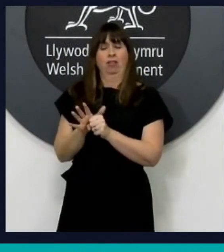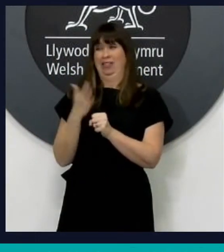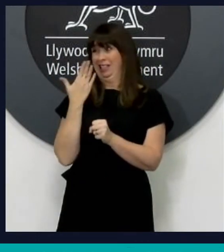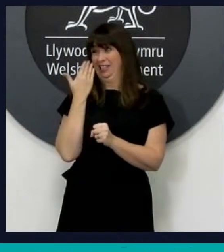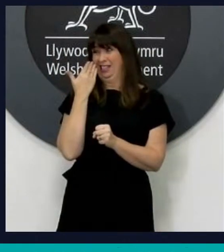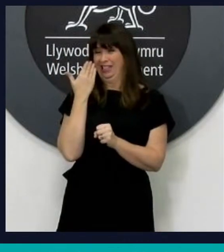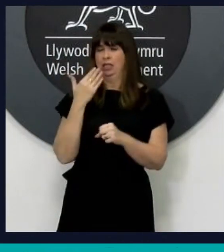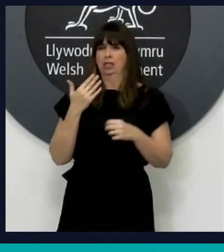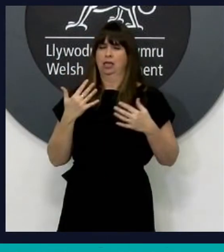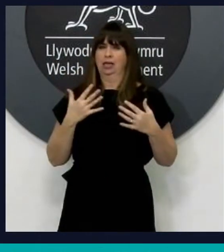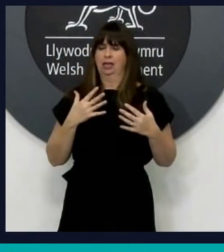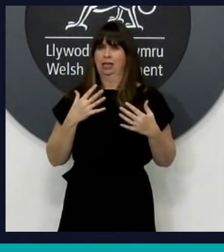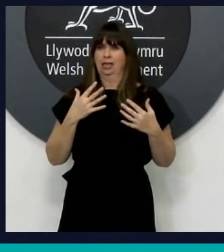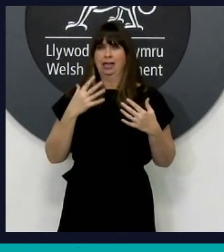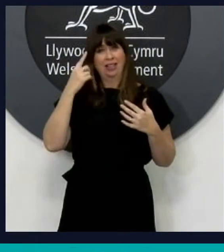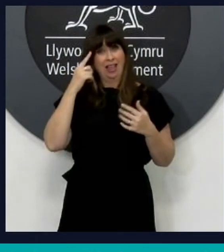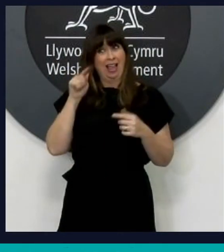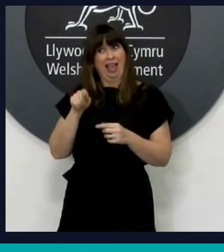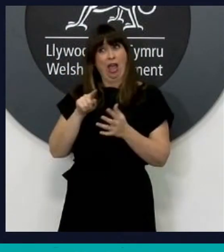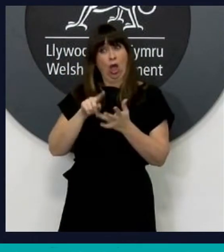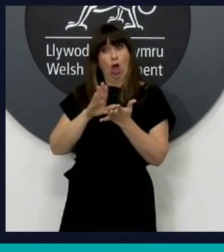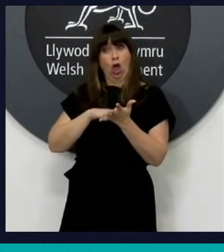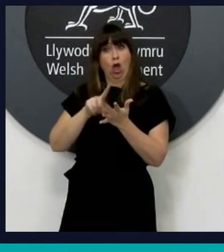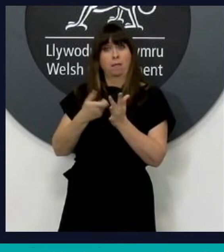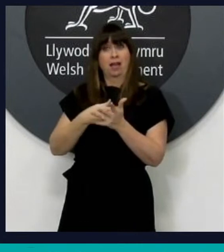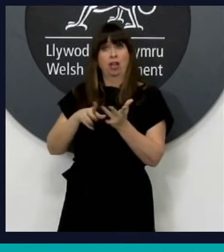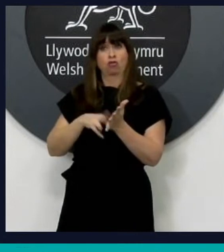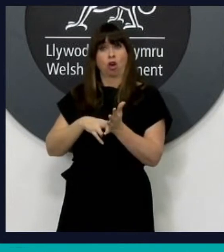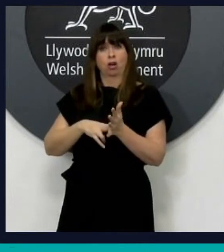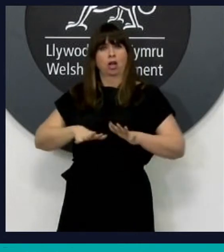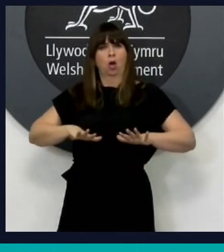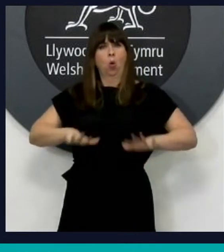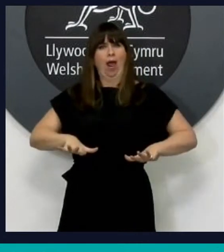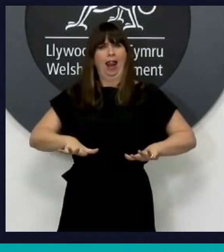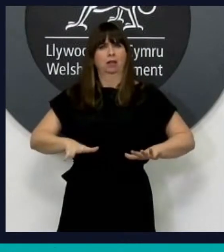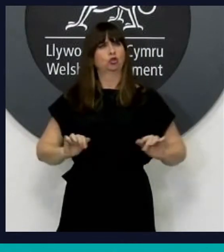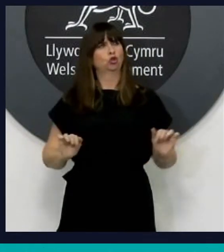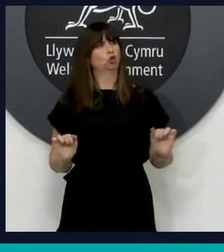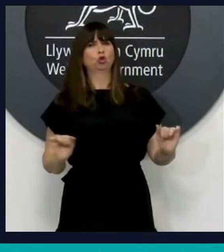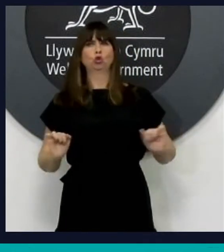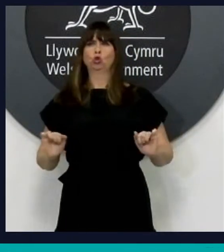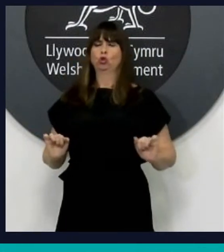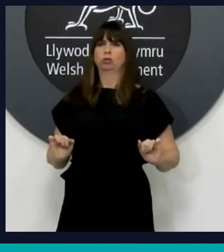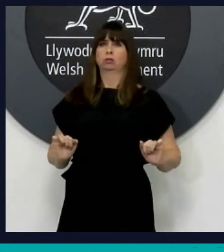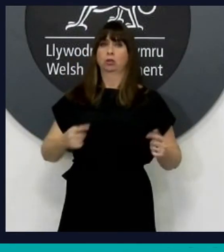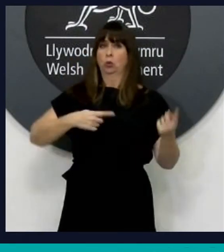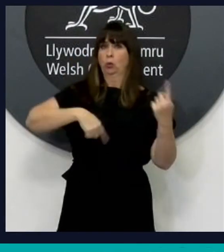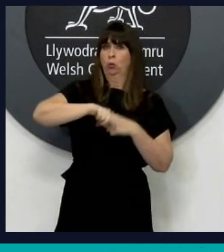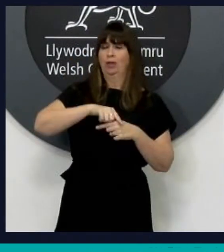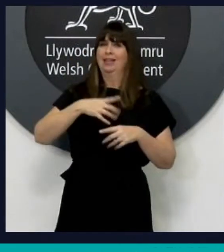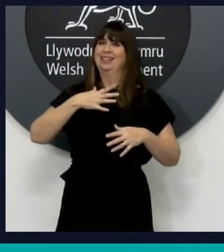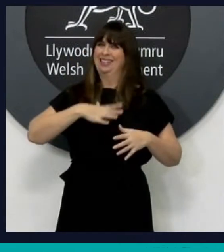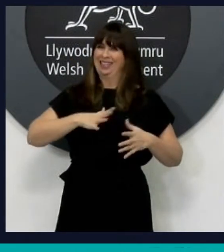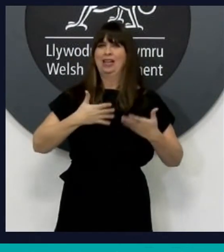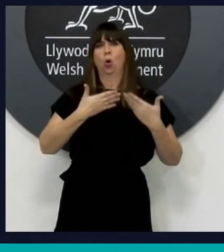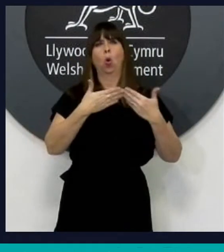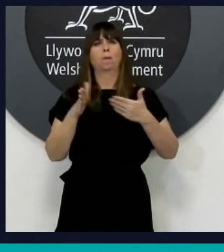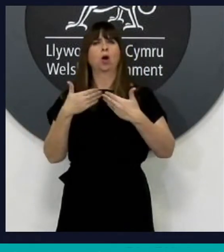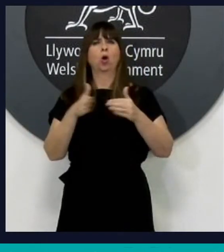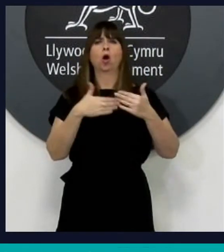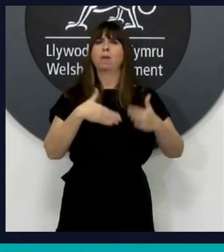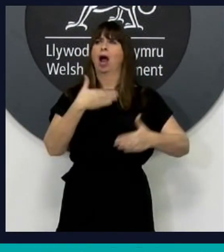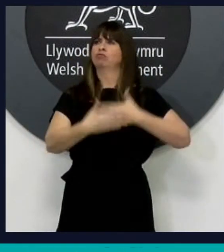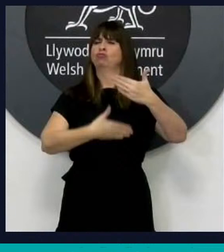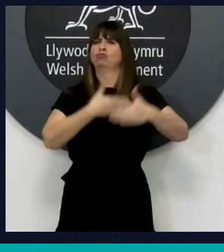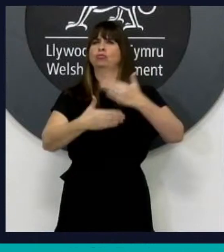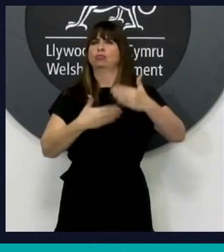situation, and I think we have to be aware that Omicron is not in our communities, and we have a responsibility to keep our society open as long as